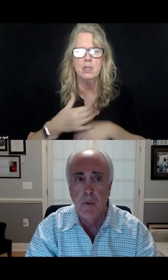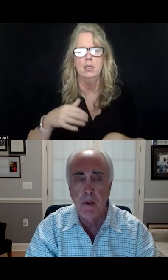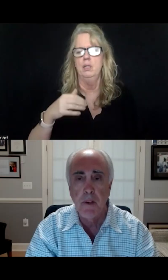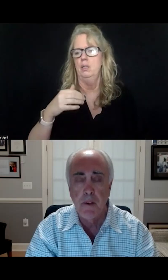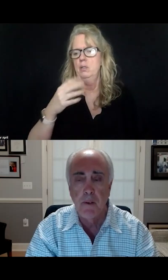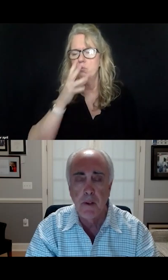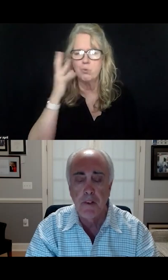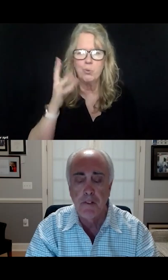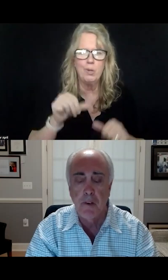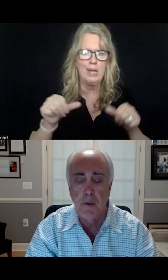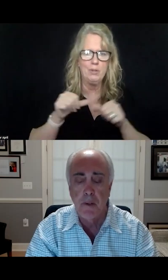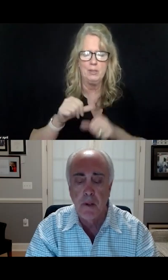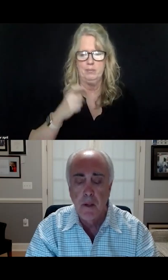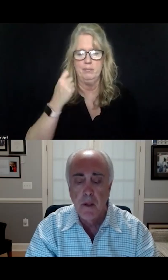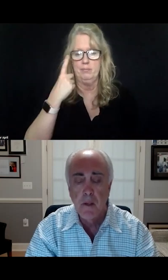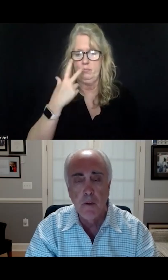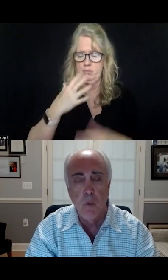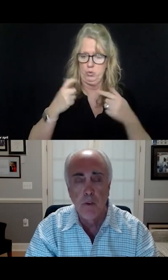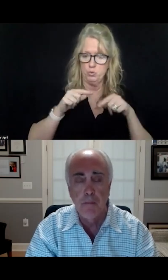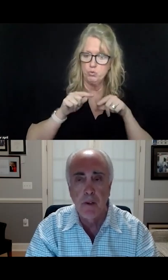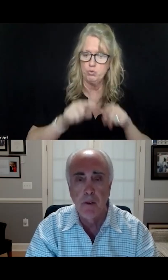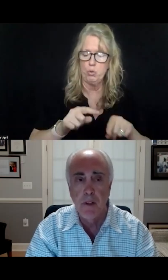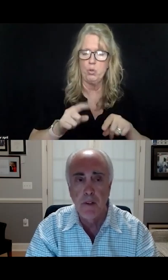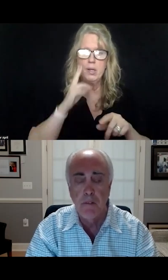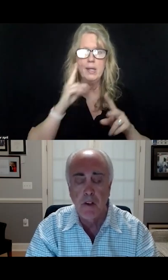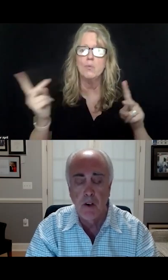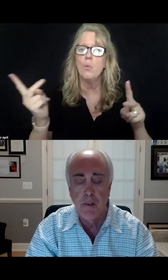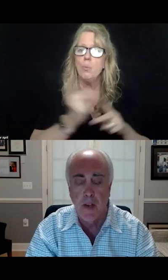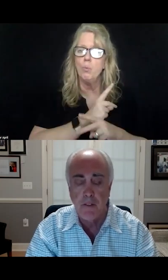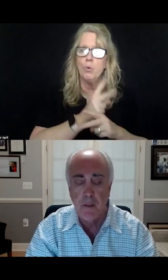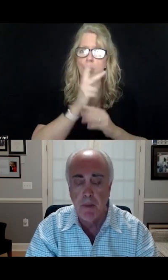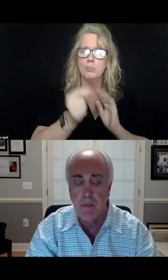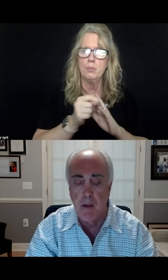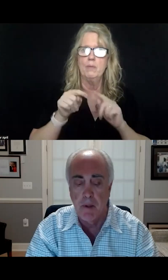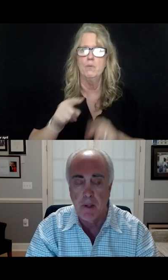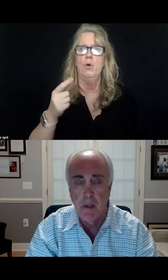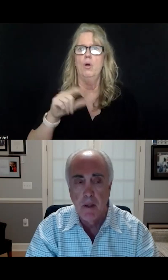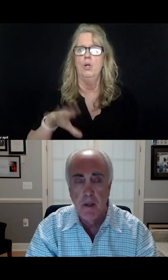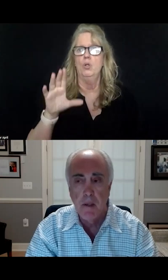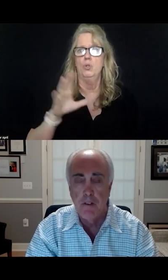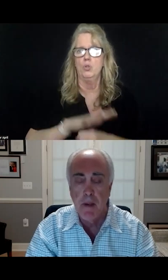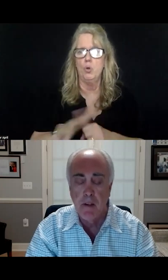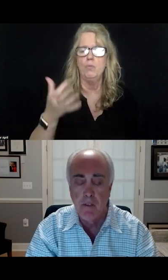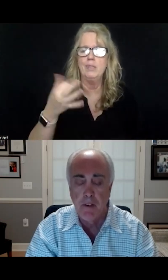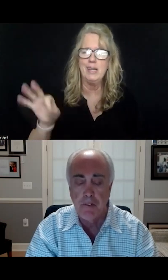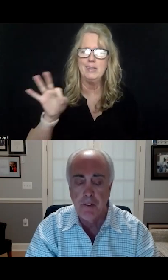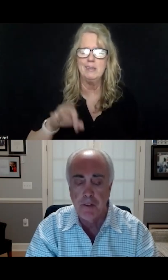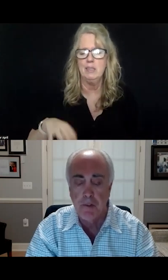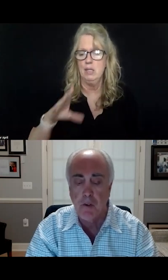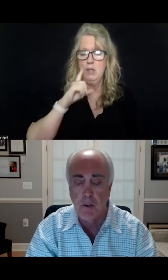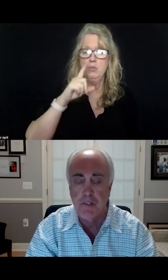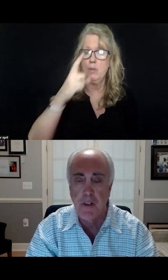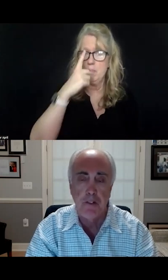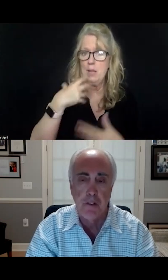The point here is that during, the worst periods of the COVID-19 pandemic, as mental health care